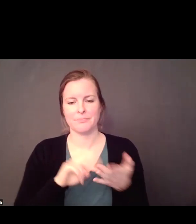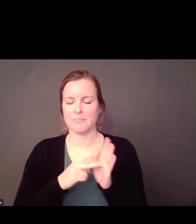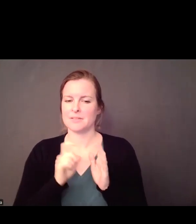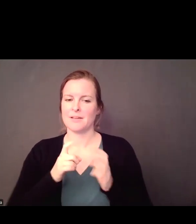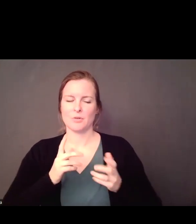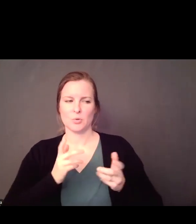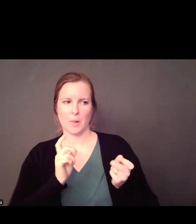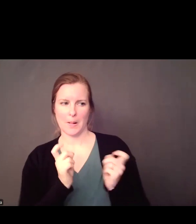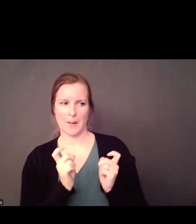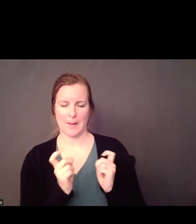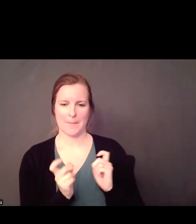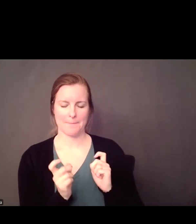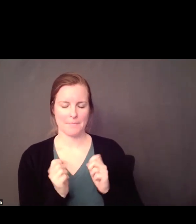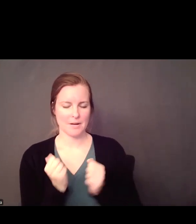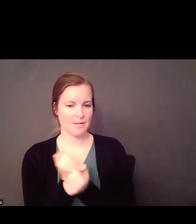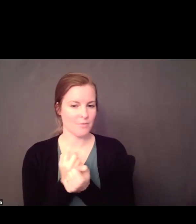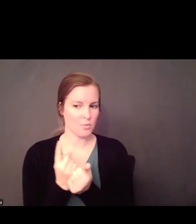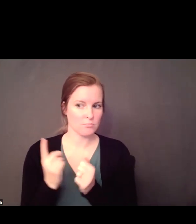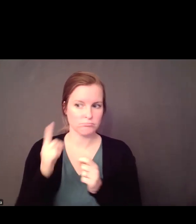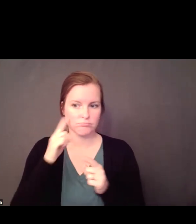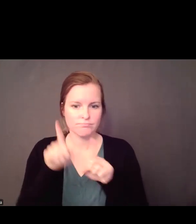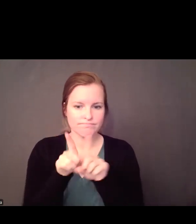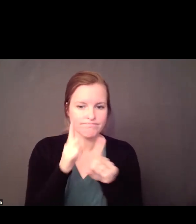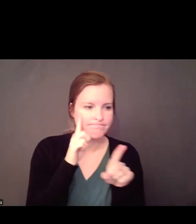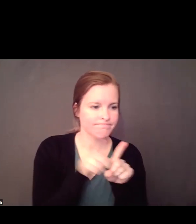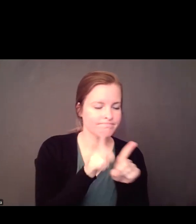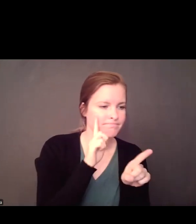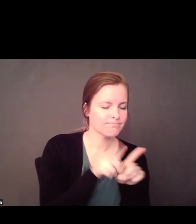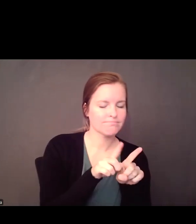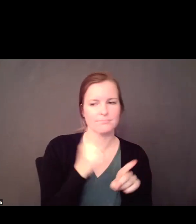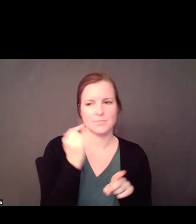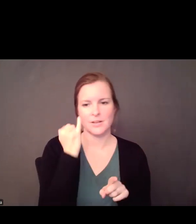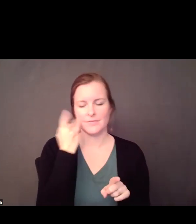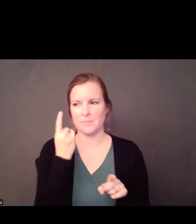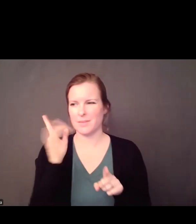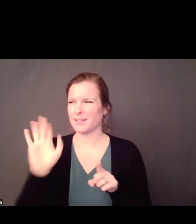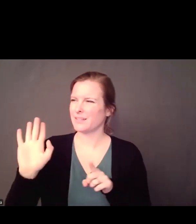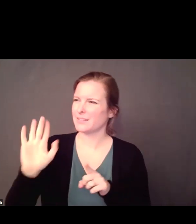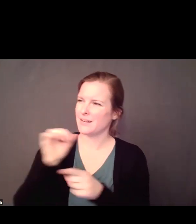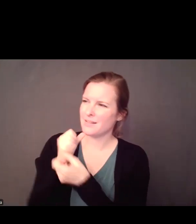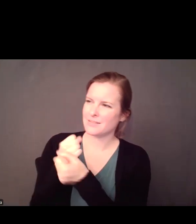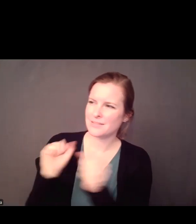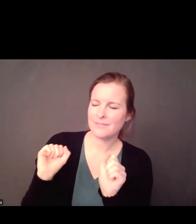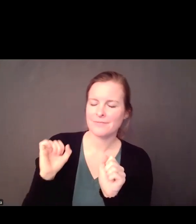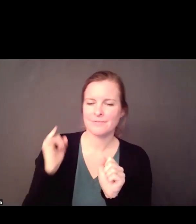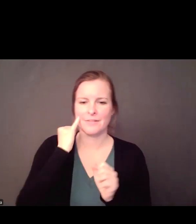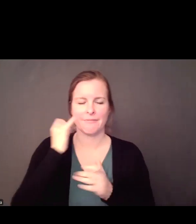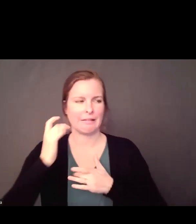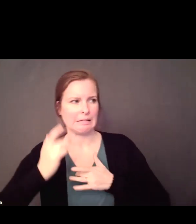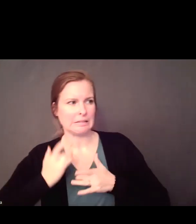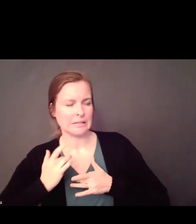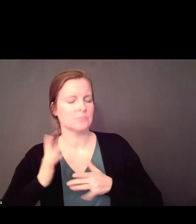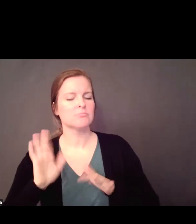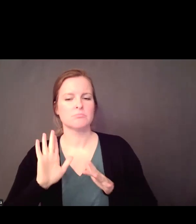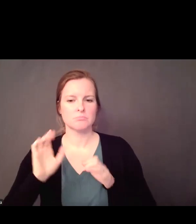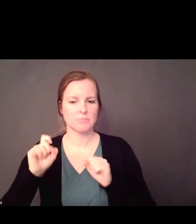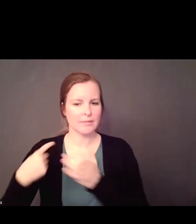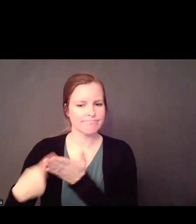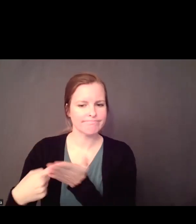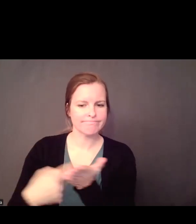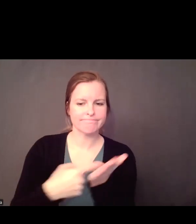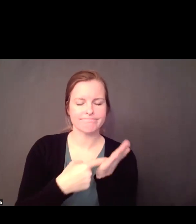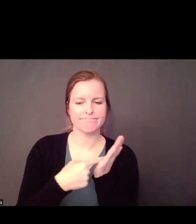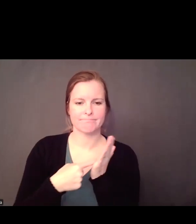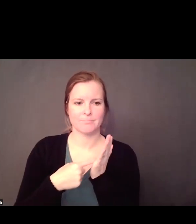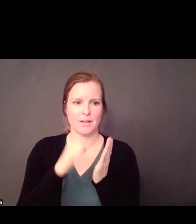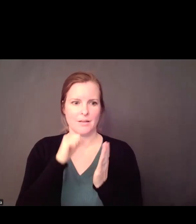if something proves not to be safe or there's a question or concern, that we have some sort of consensus on this before we spend 6